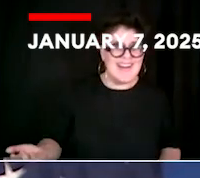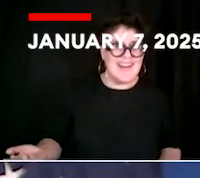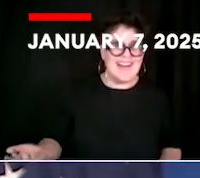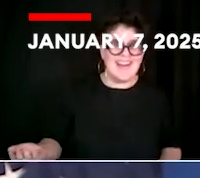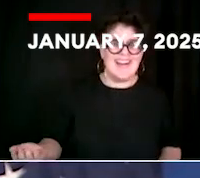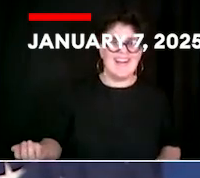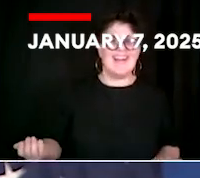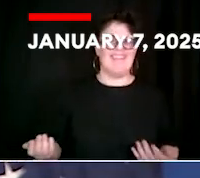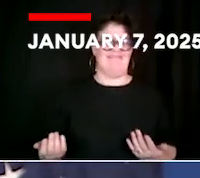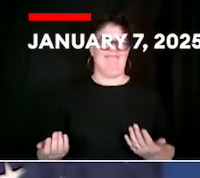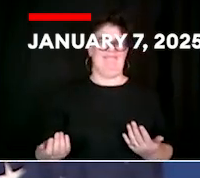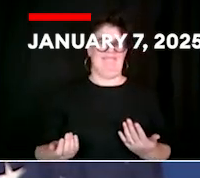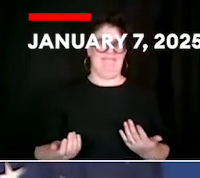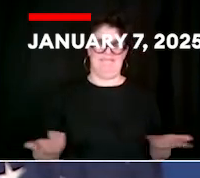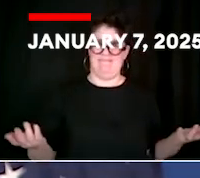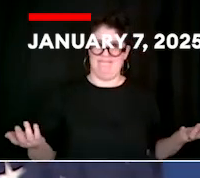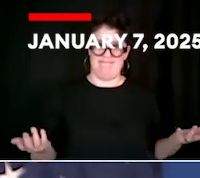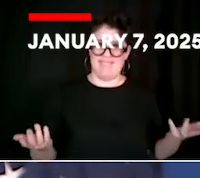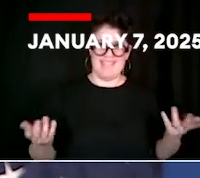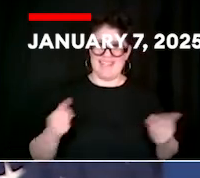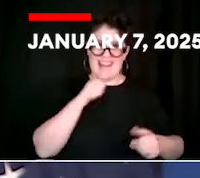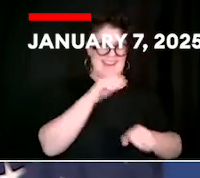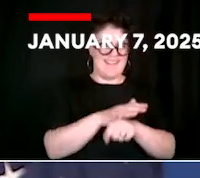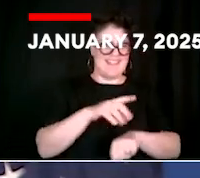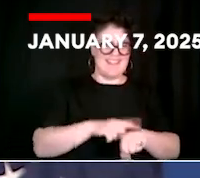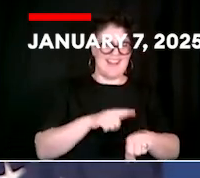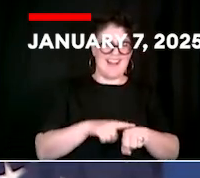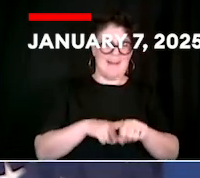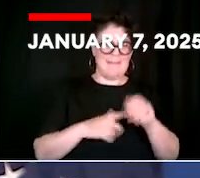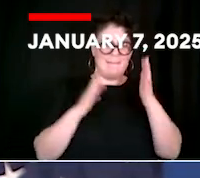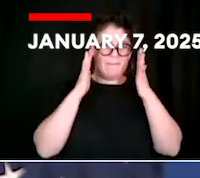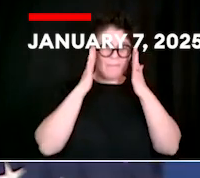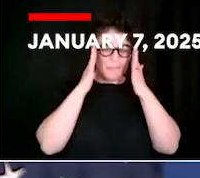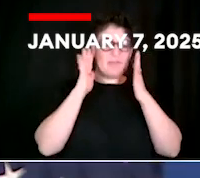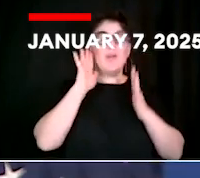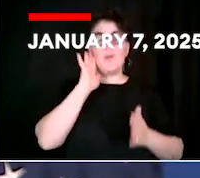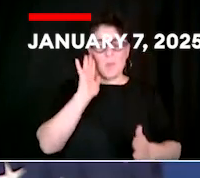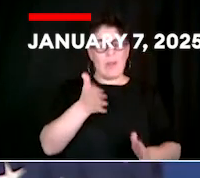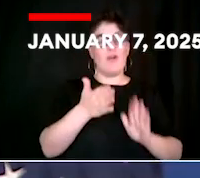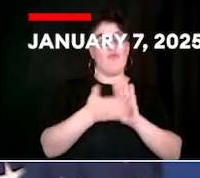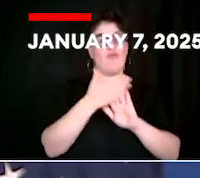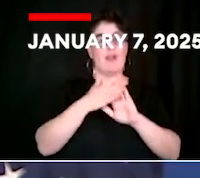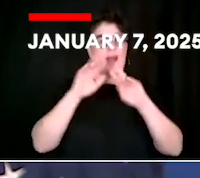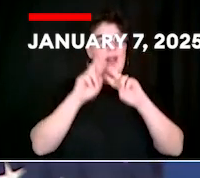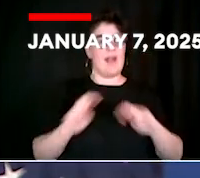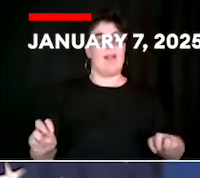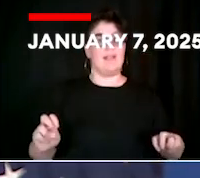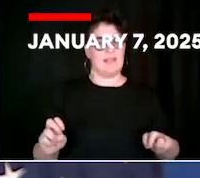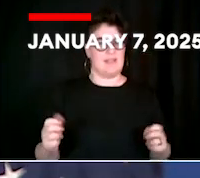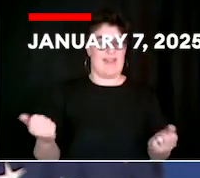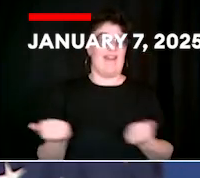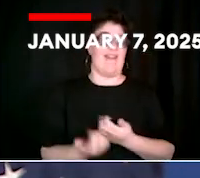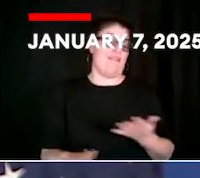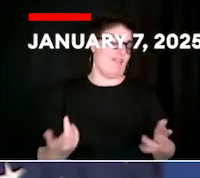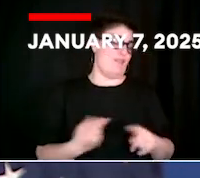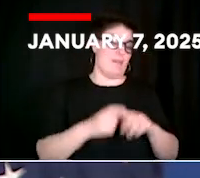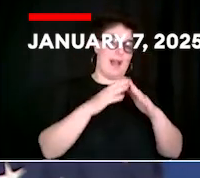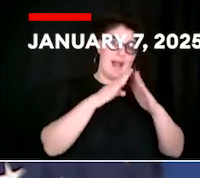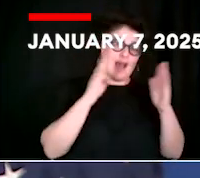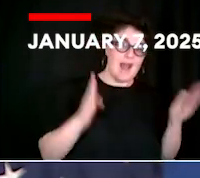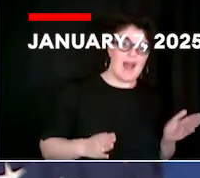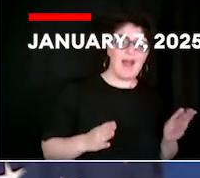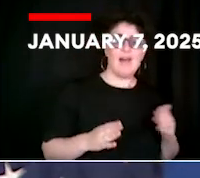to, it's been 2 days. They're going to do an analysis of, you know, everything from housing, impact, and